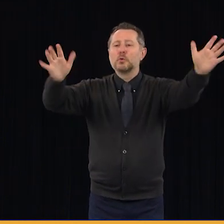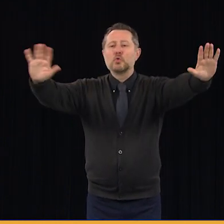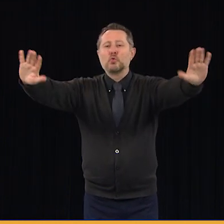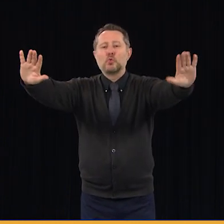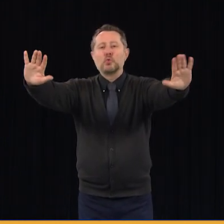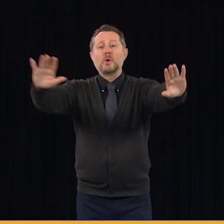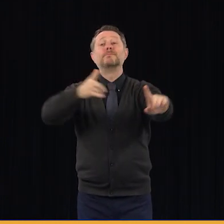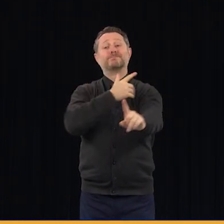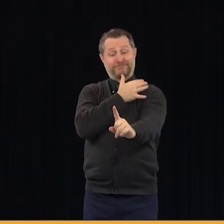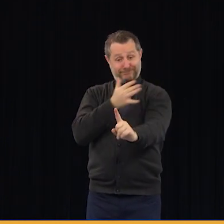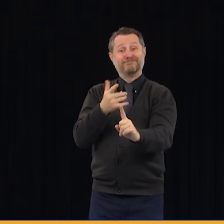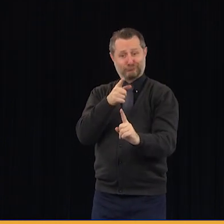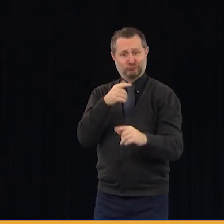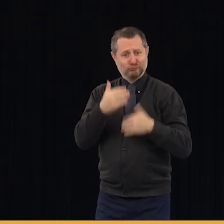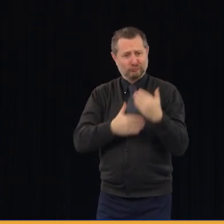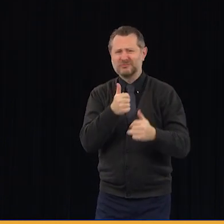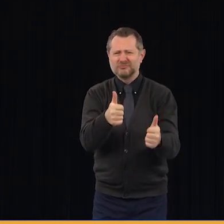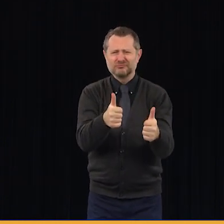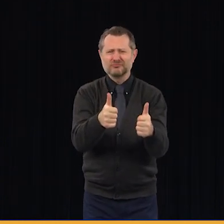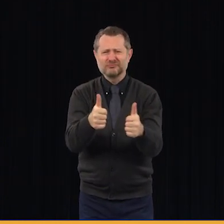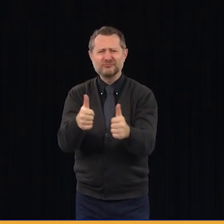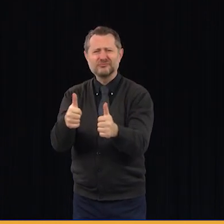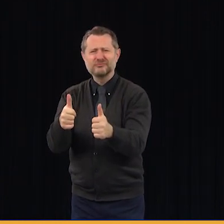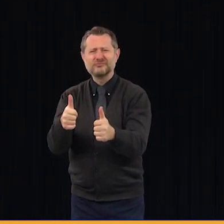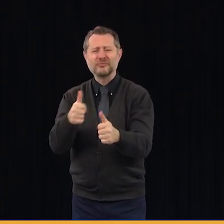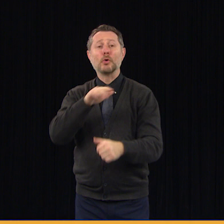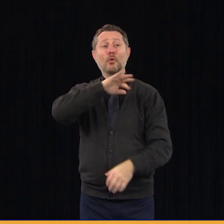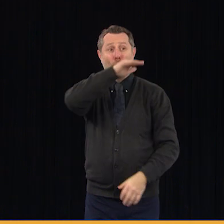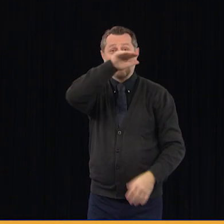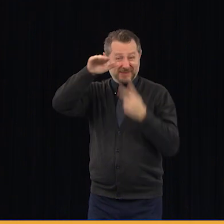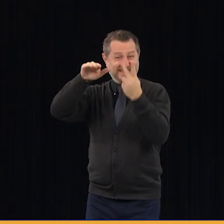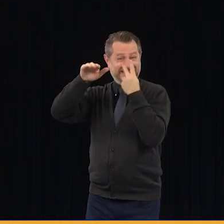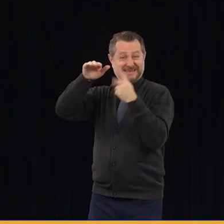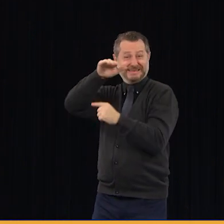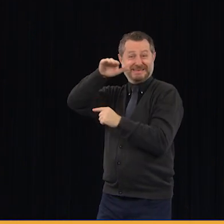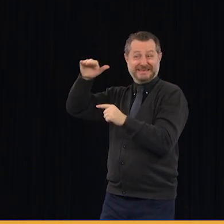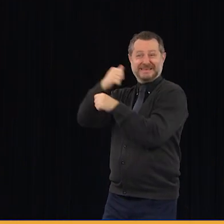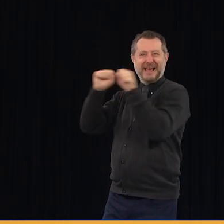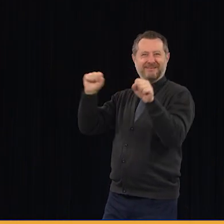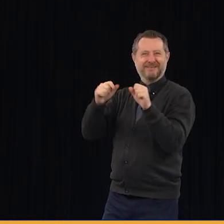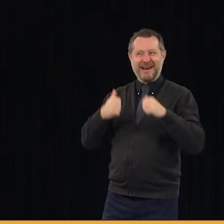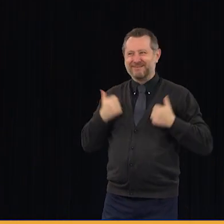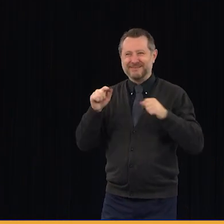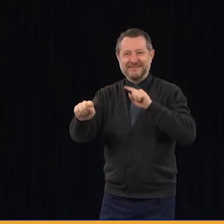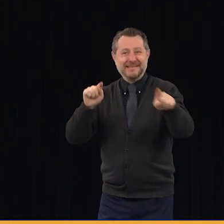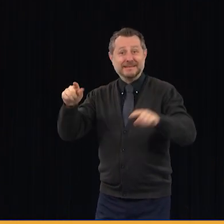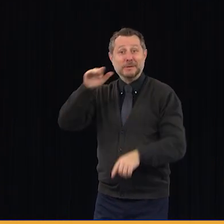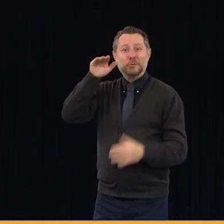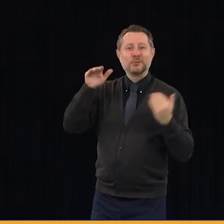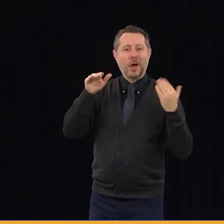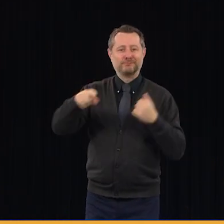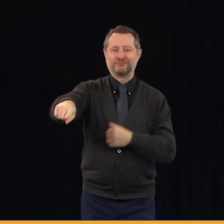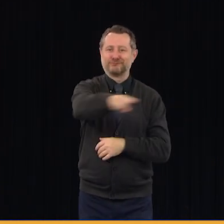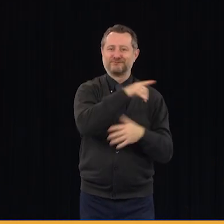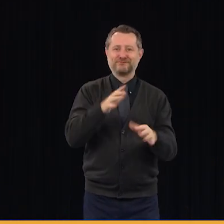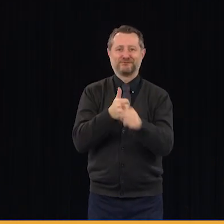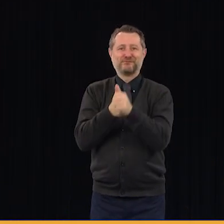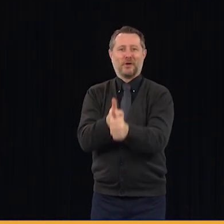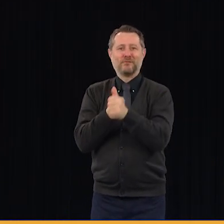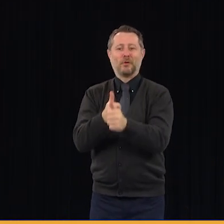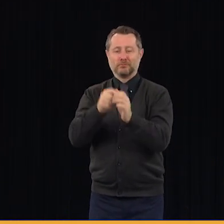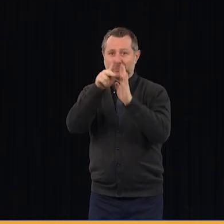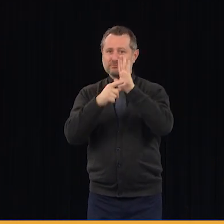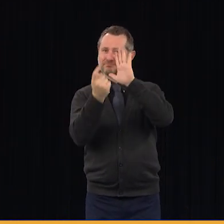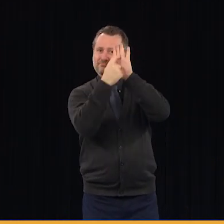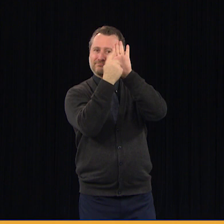things, and we have saved lives because we have followed these policies. The moment you stop